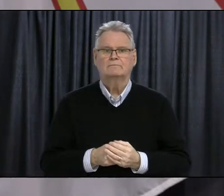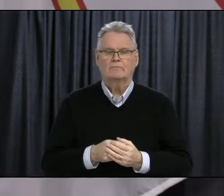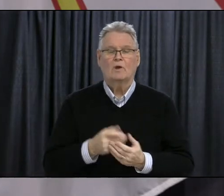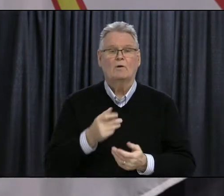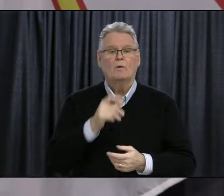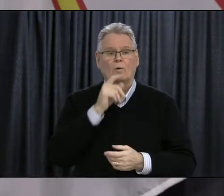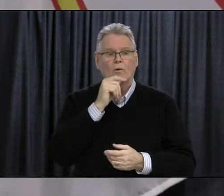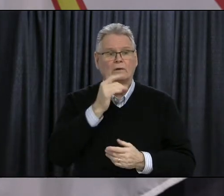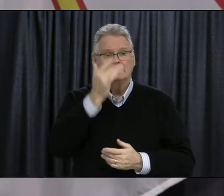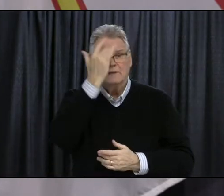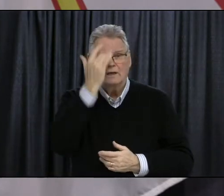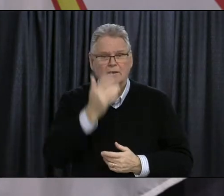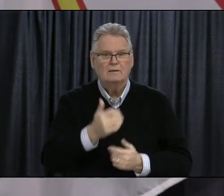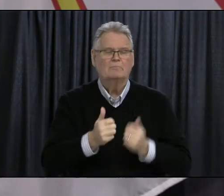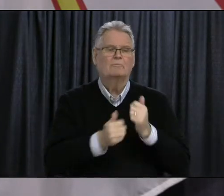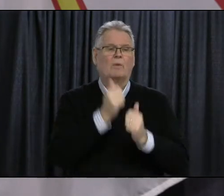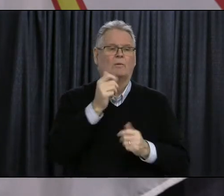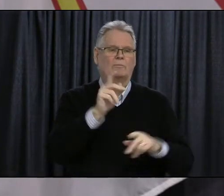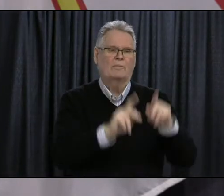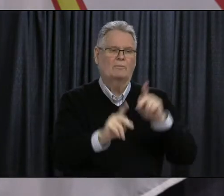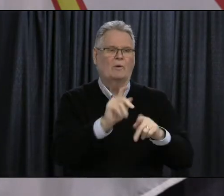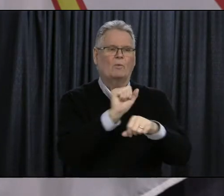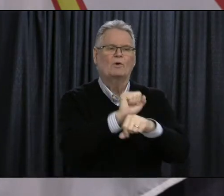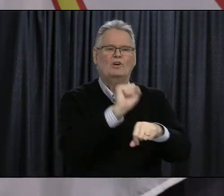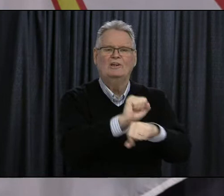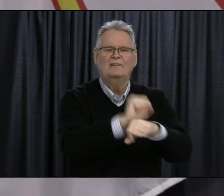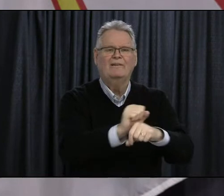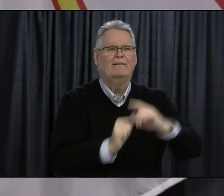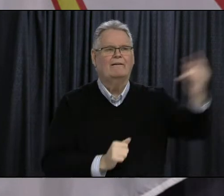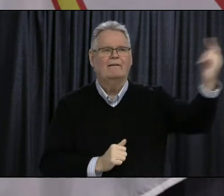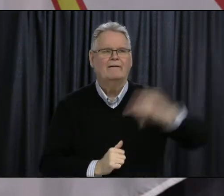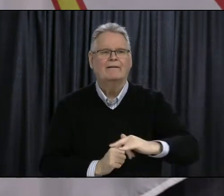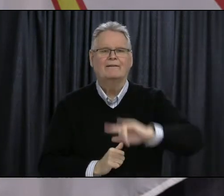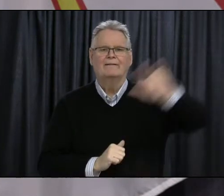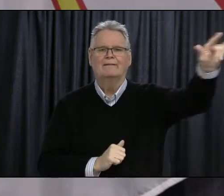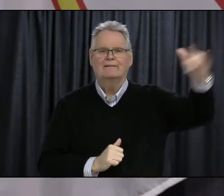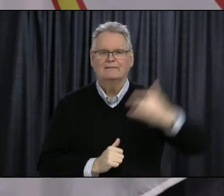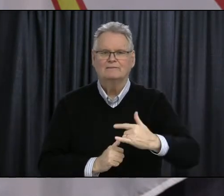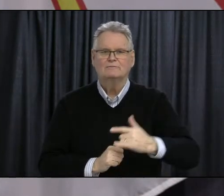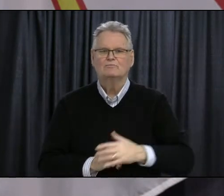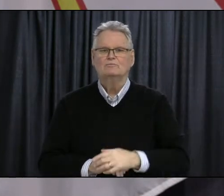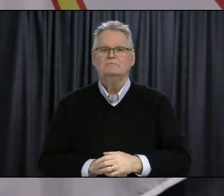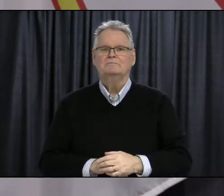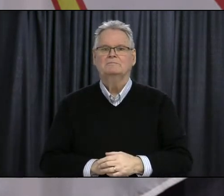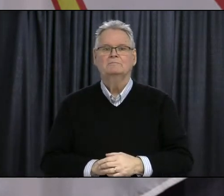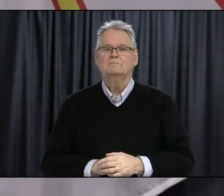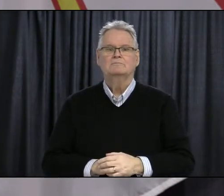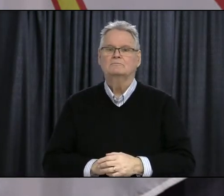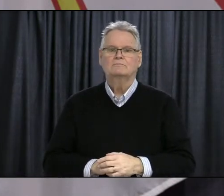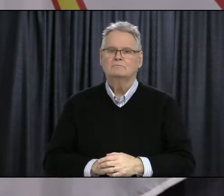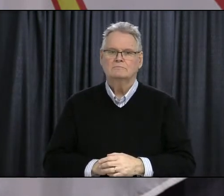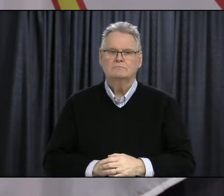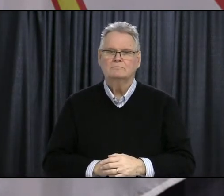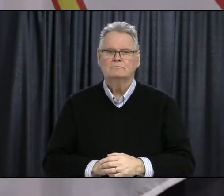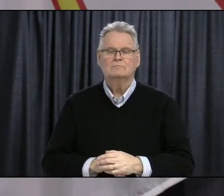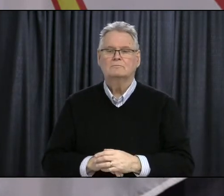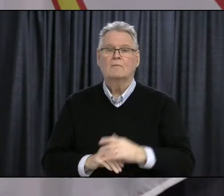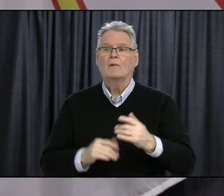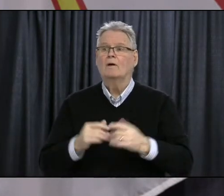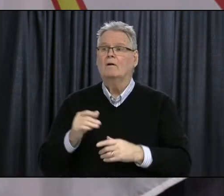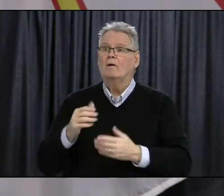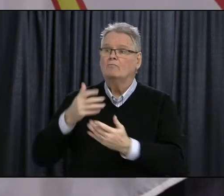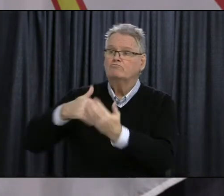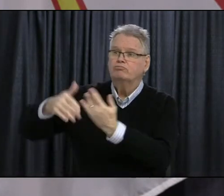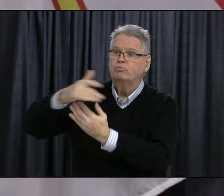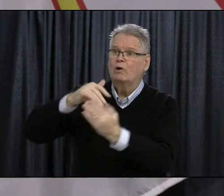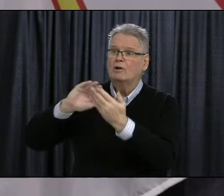communities themselves, but in some of the companies around the community. And so they're screened, and the risk is low